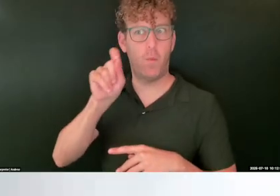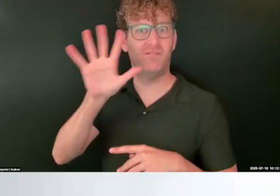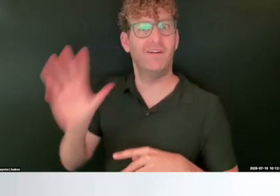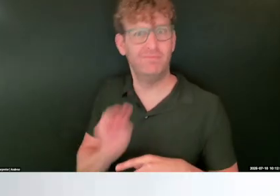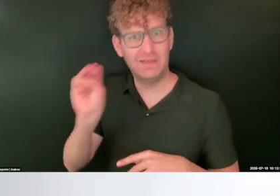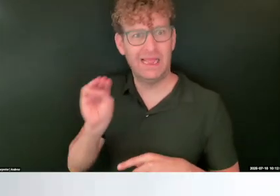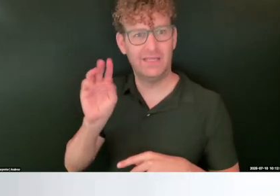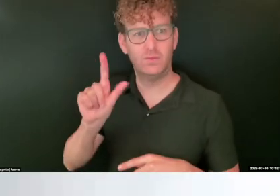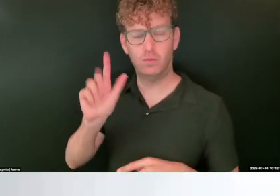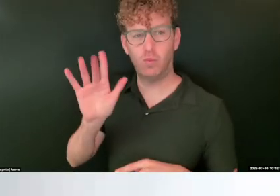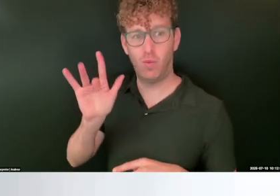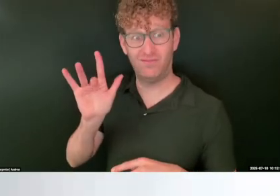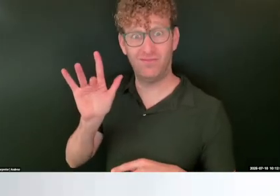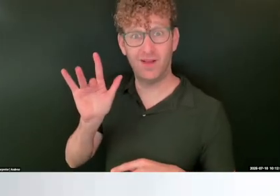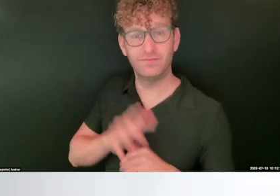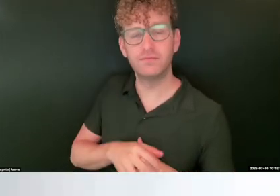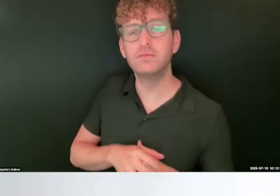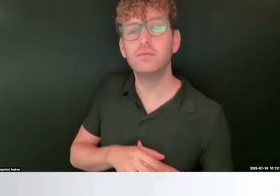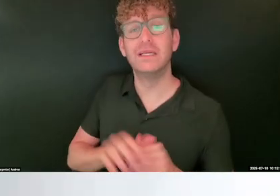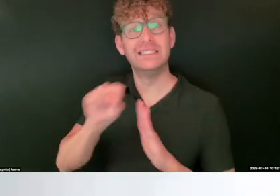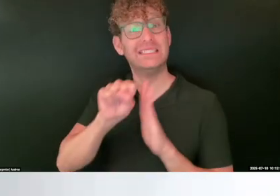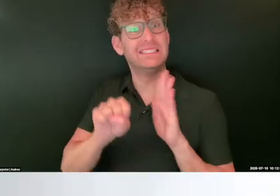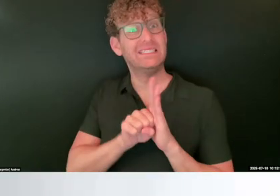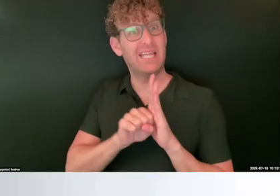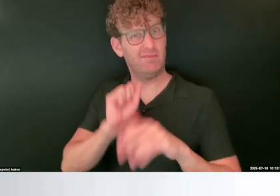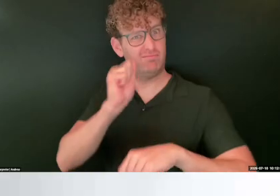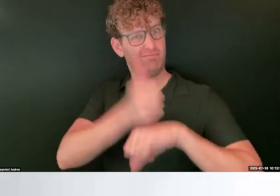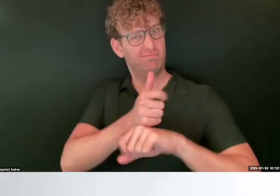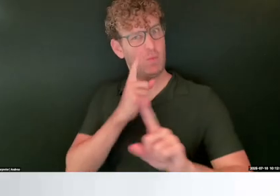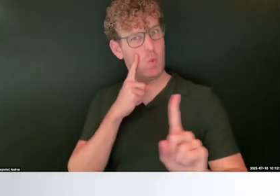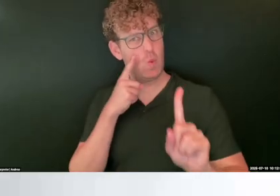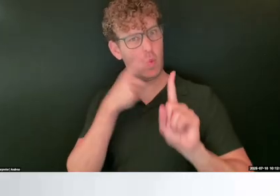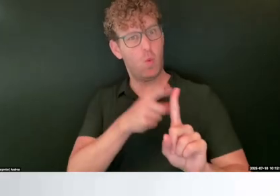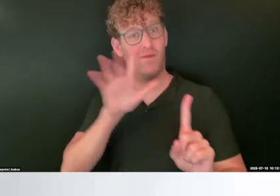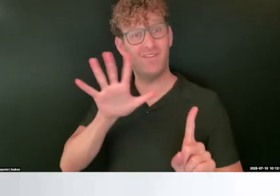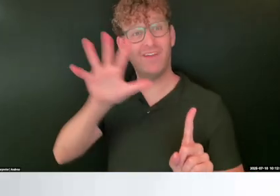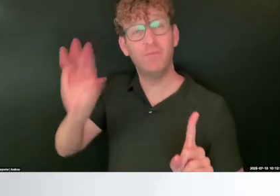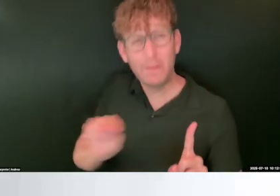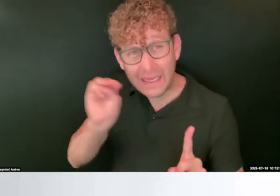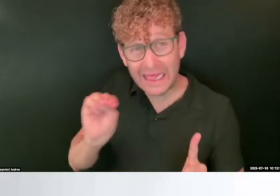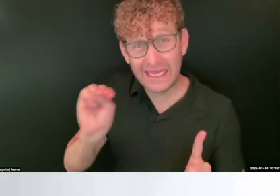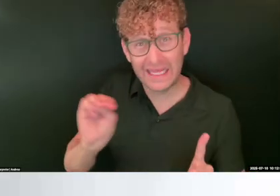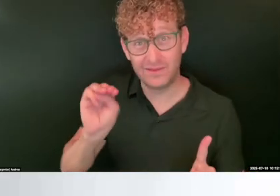The state also has set a goal of 5 million ZEVs on the road by 2030.